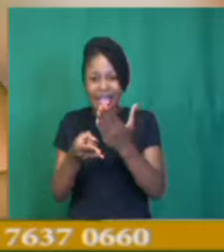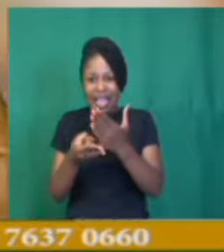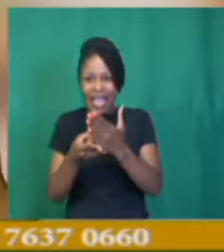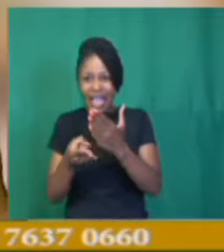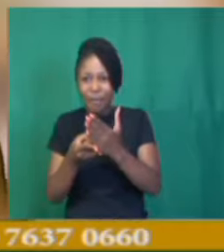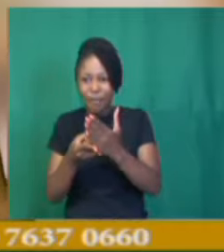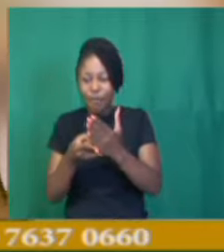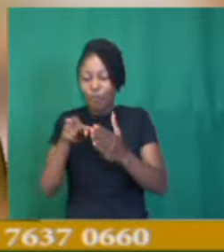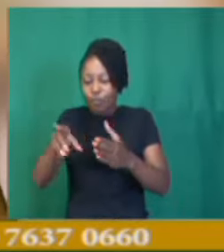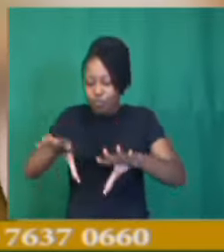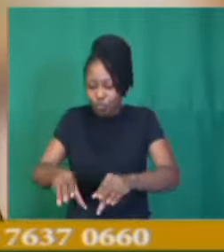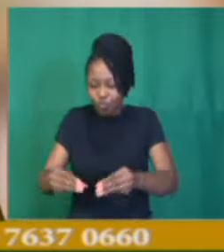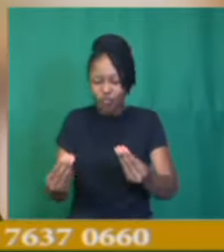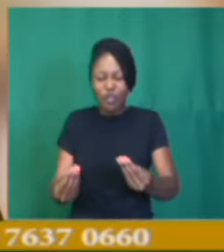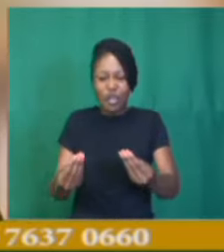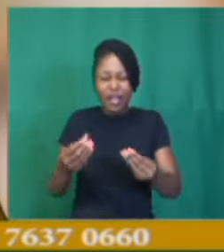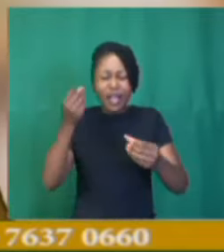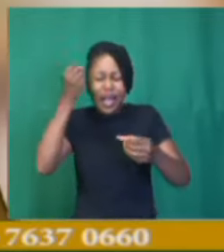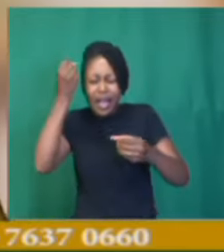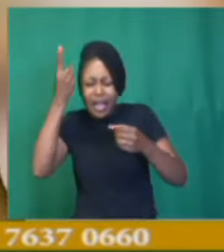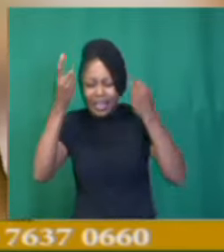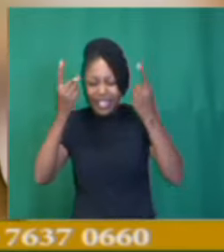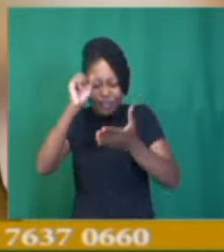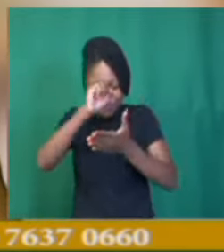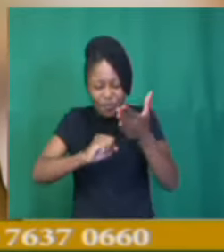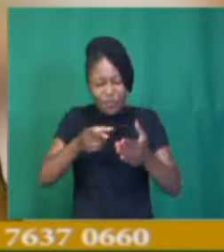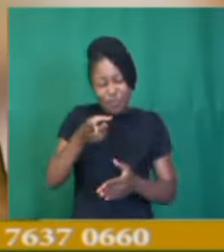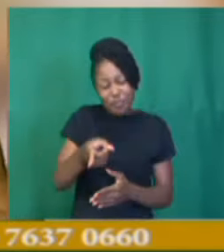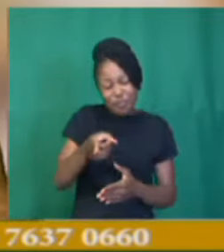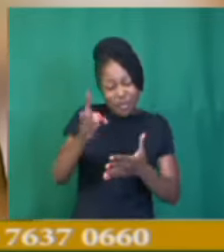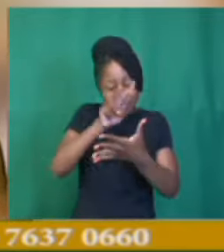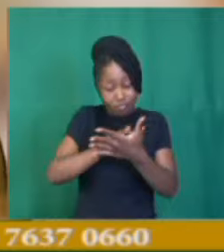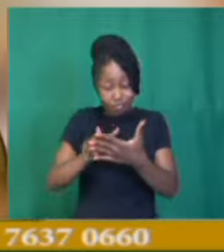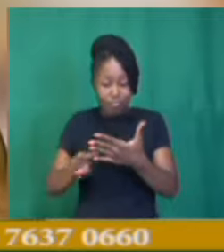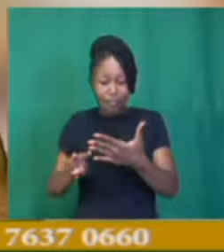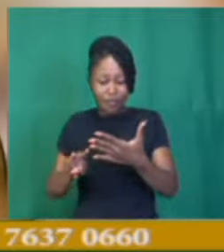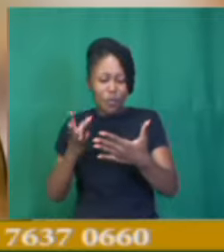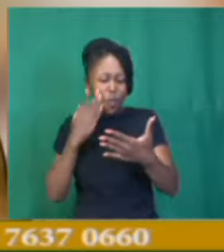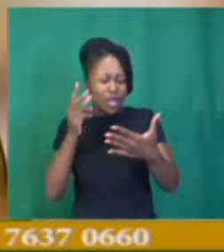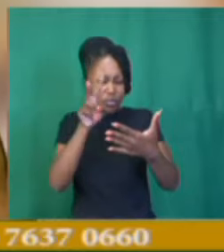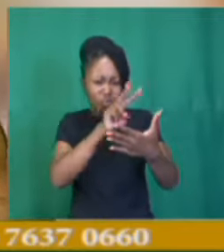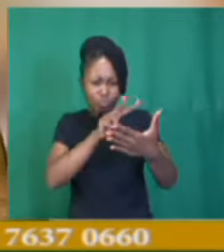general idea of the text. And when you scan, it is when now you are